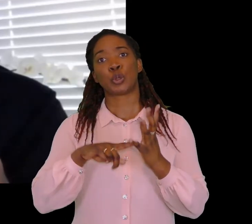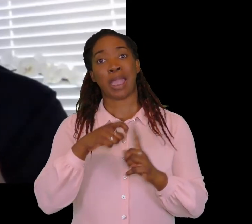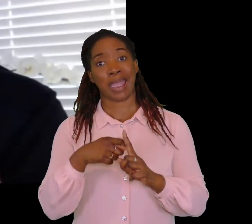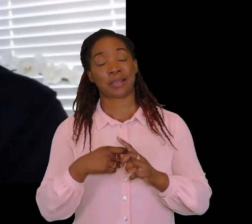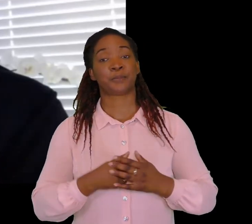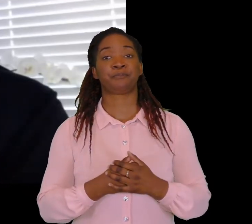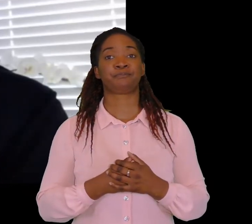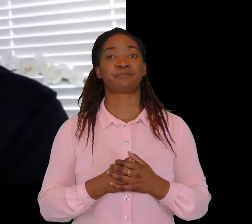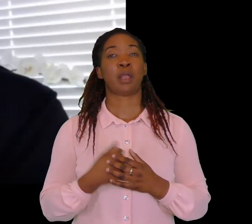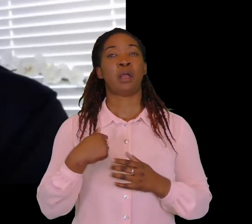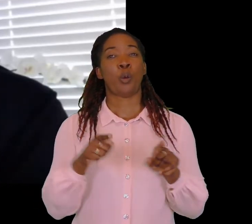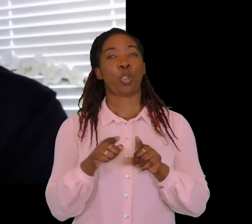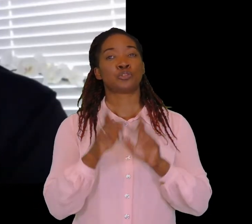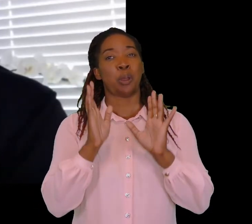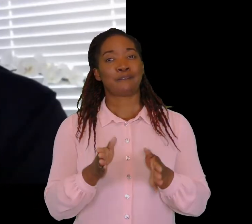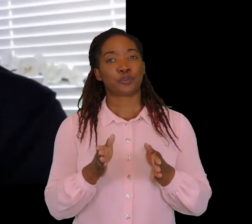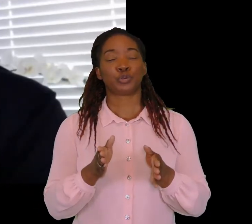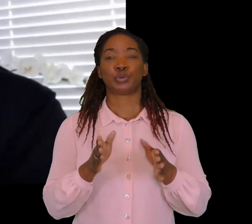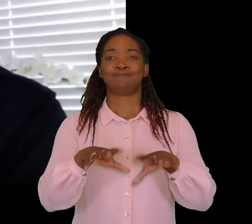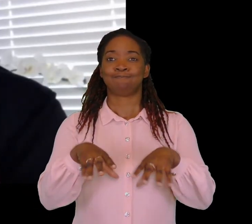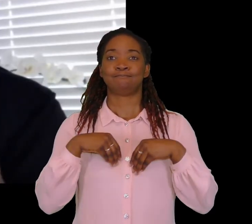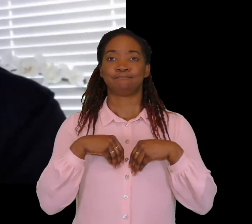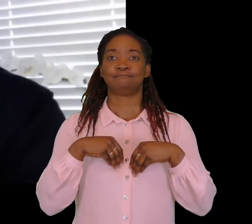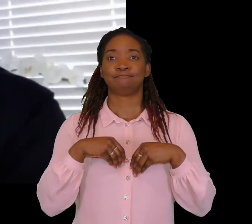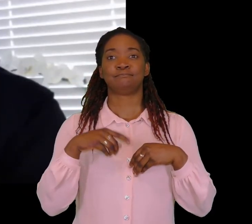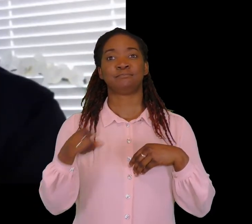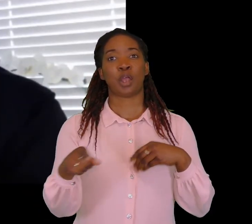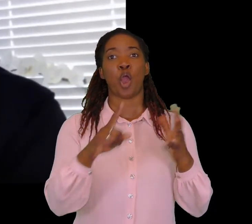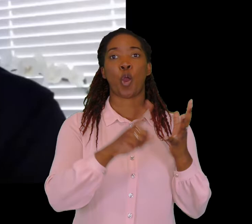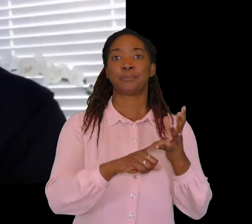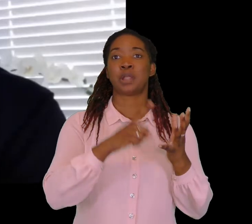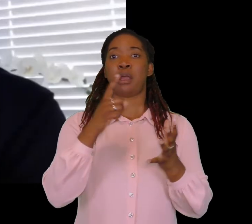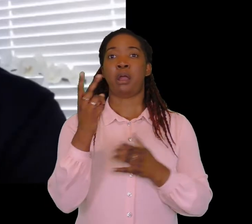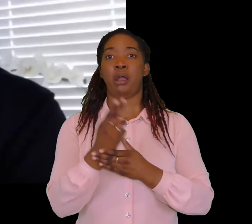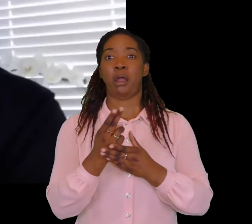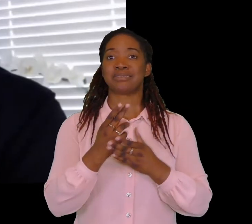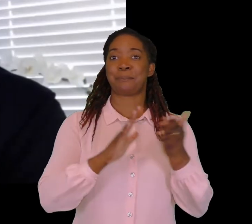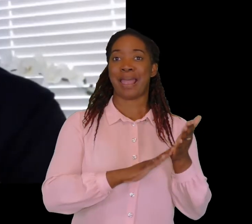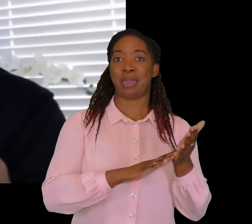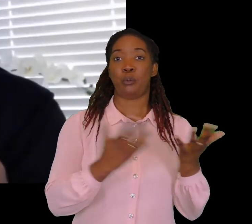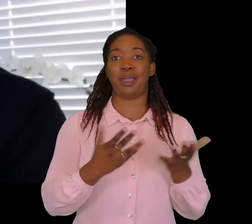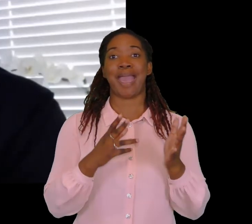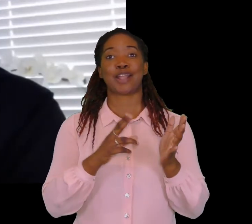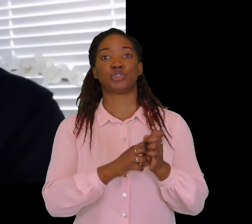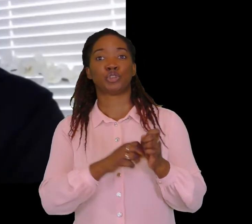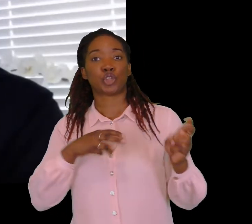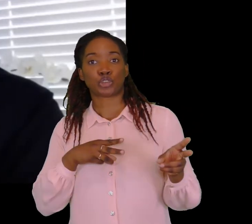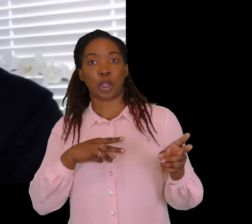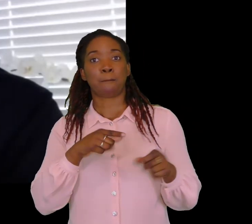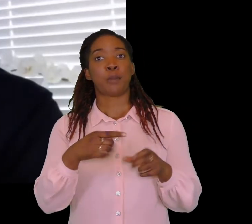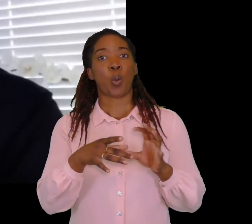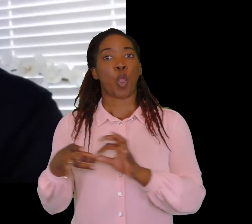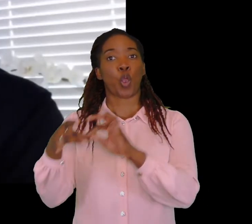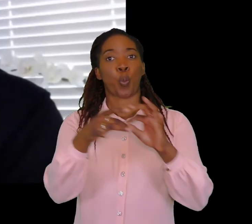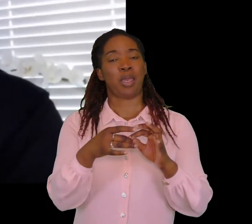the other thing which we have to take on board is that things like the Apna Arts Mela in Nottingham worked with a large amount